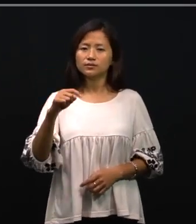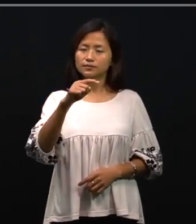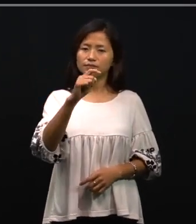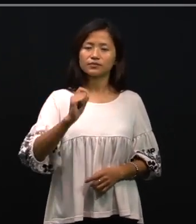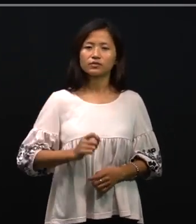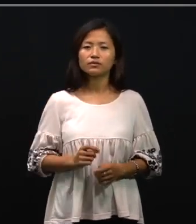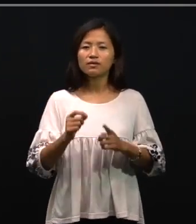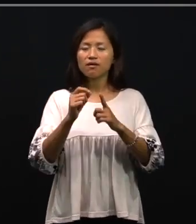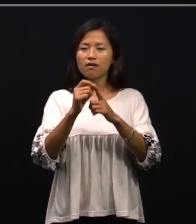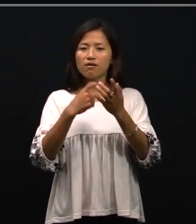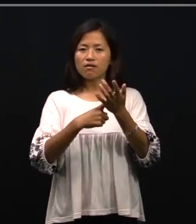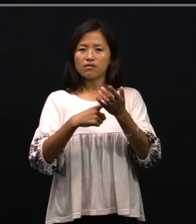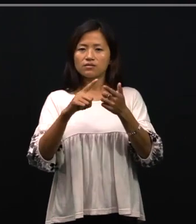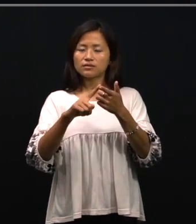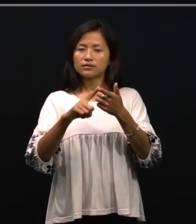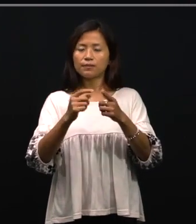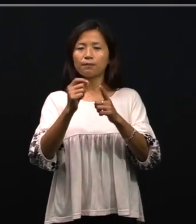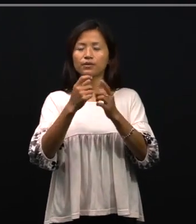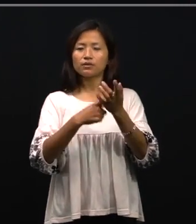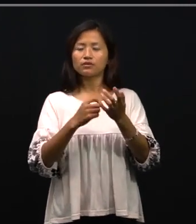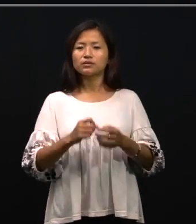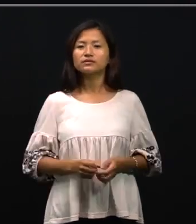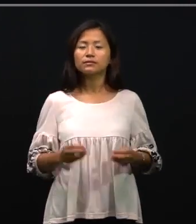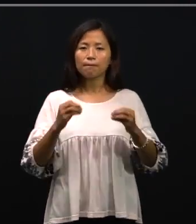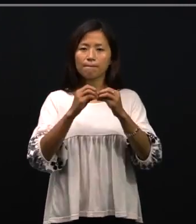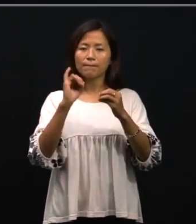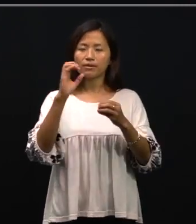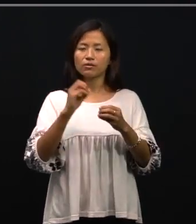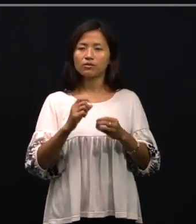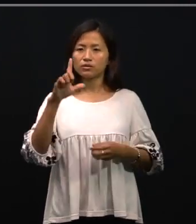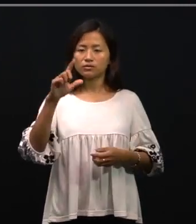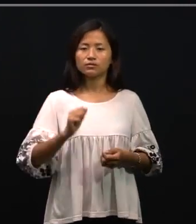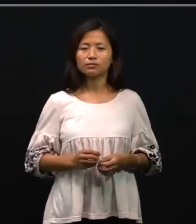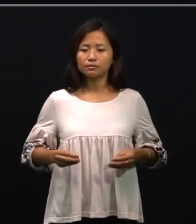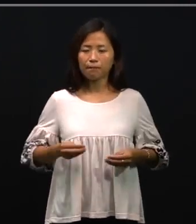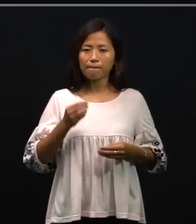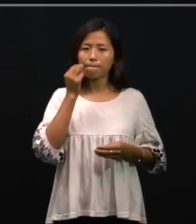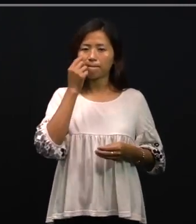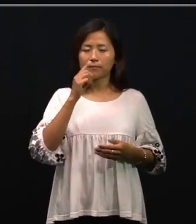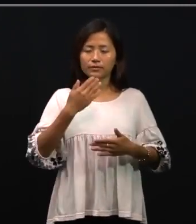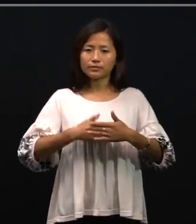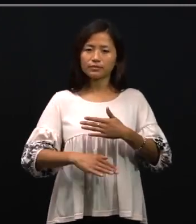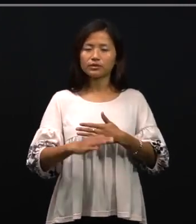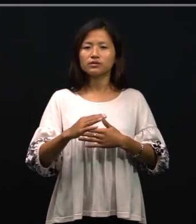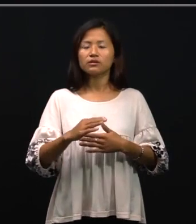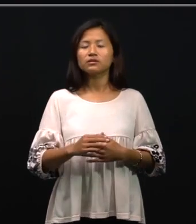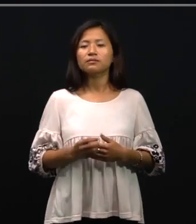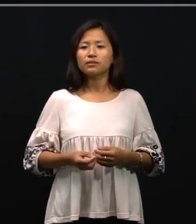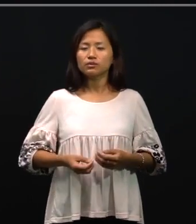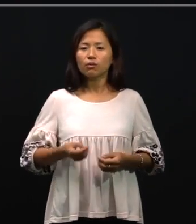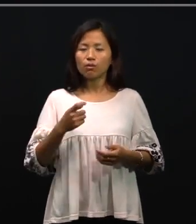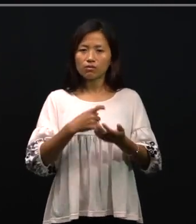is reproduction? It is a biological process by which parents give birth, or give rise to young ones,